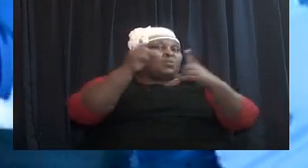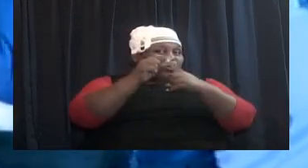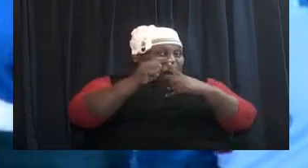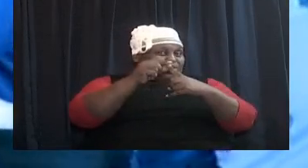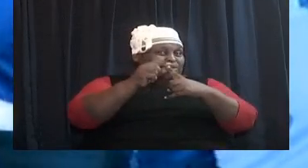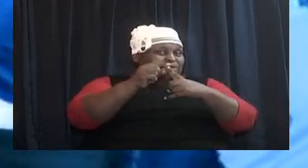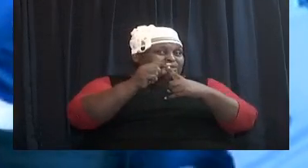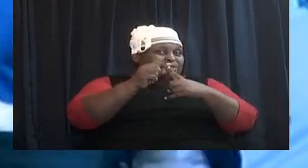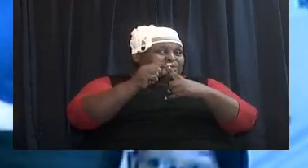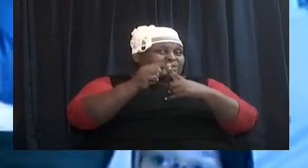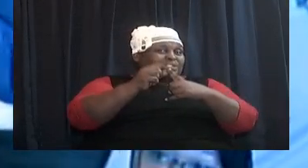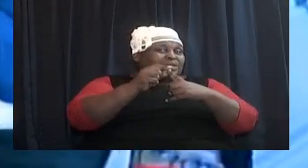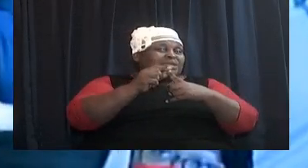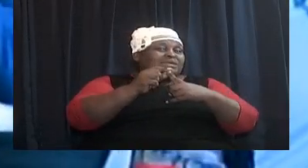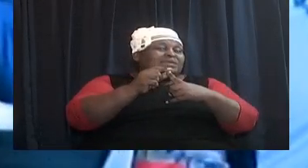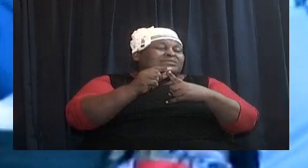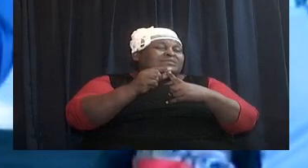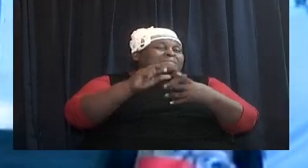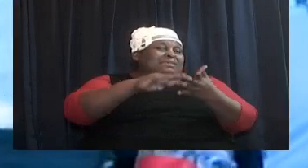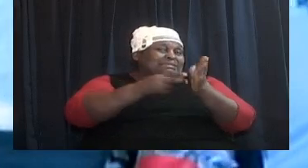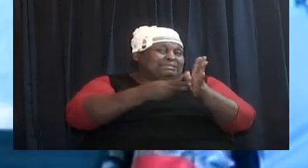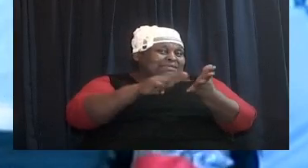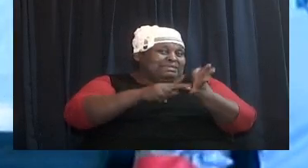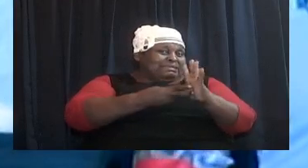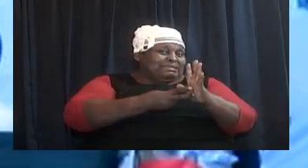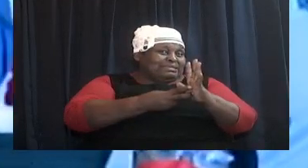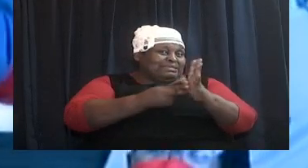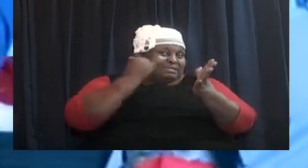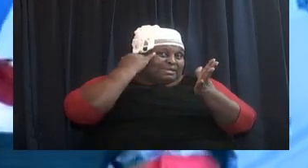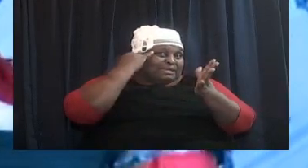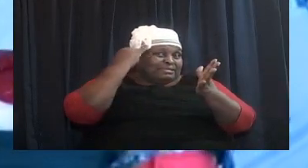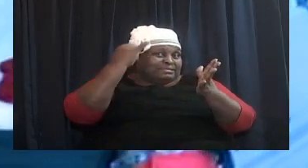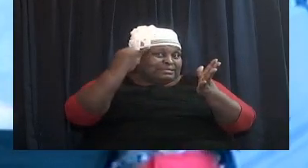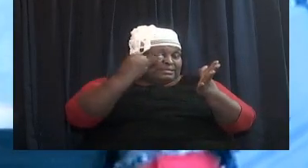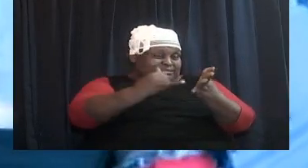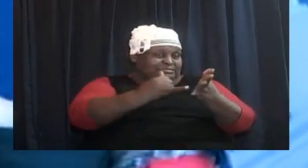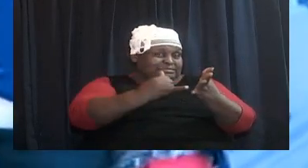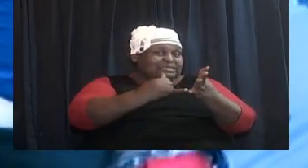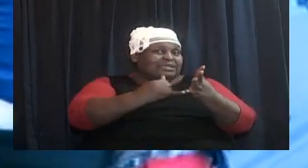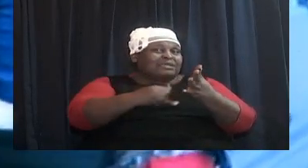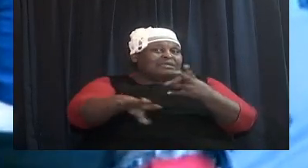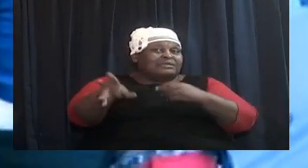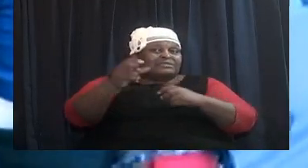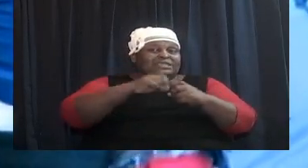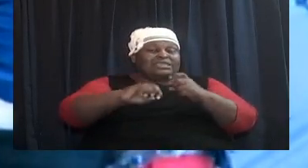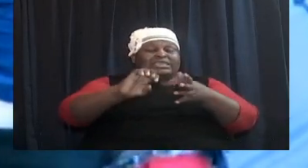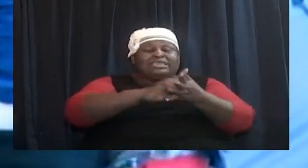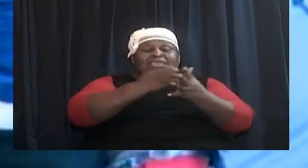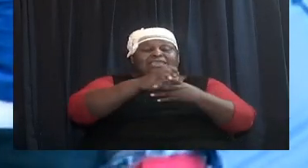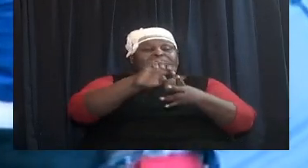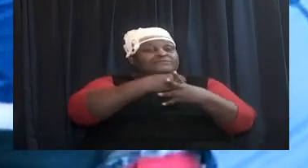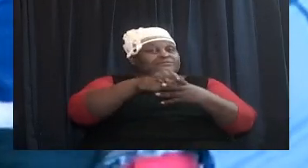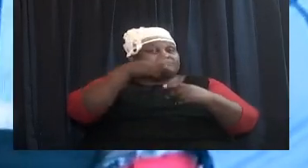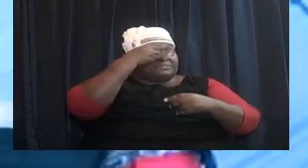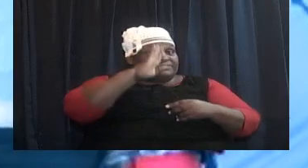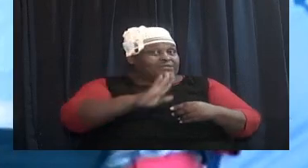the word, the concepts, the ideas, the precepts even of